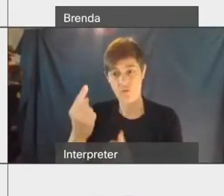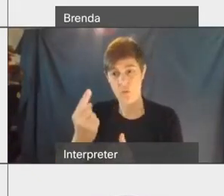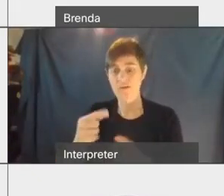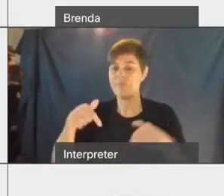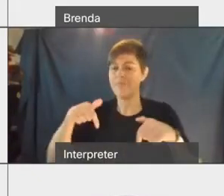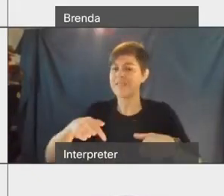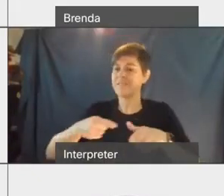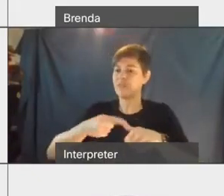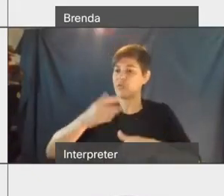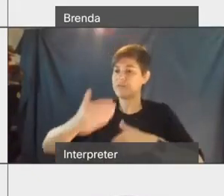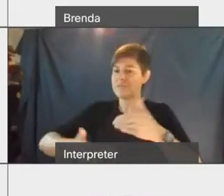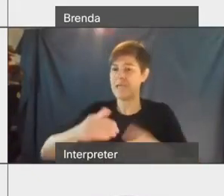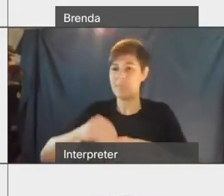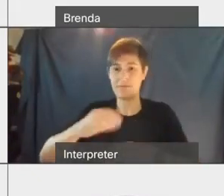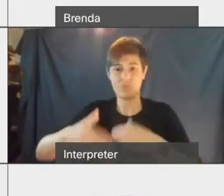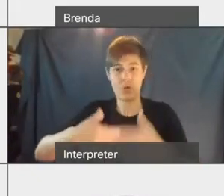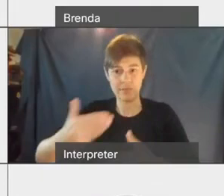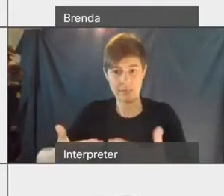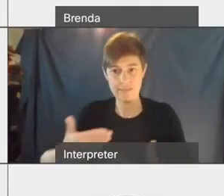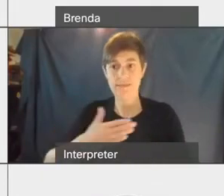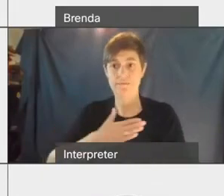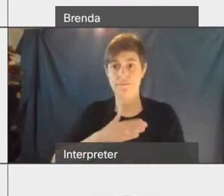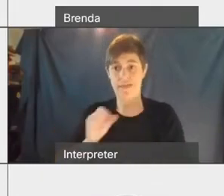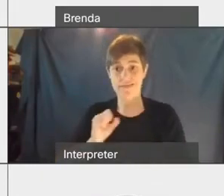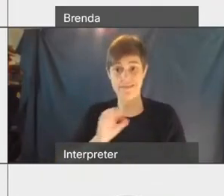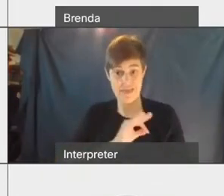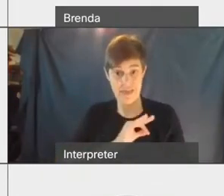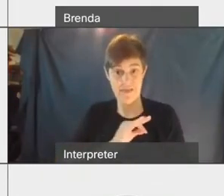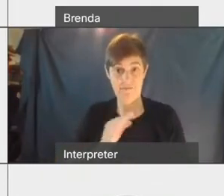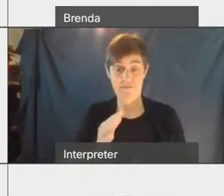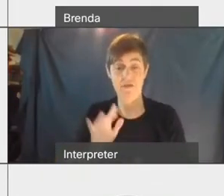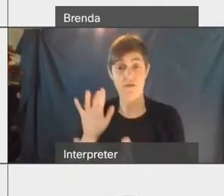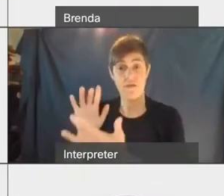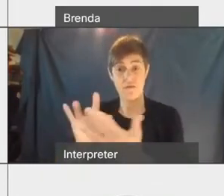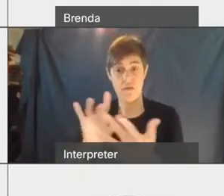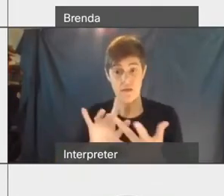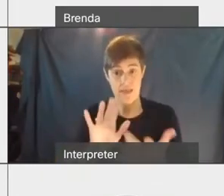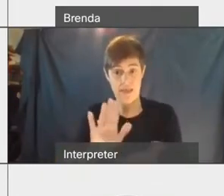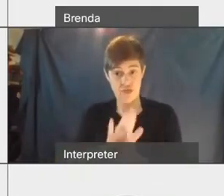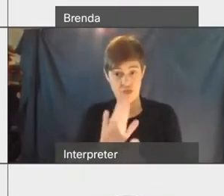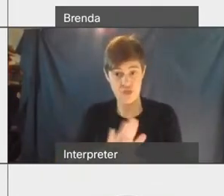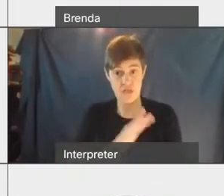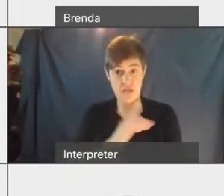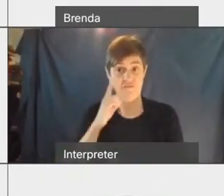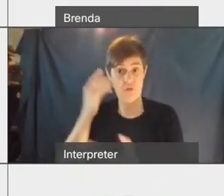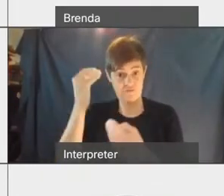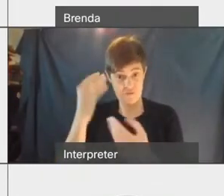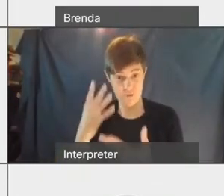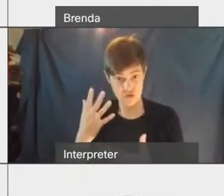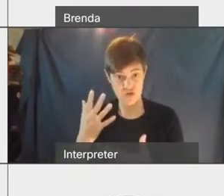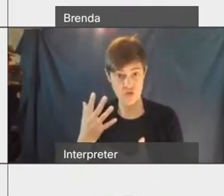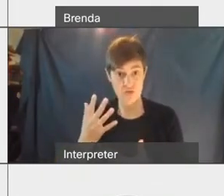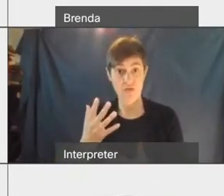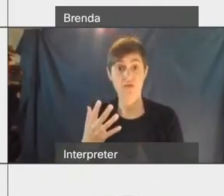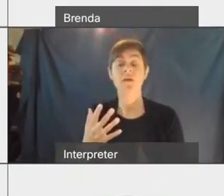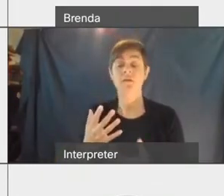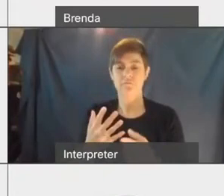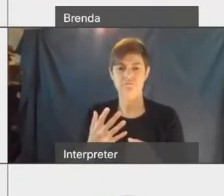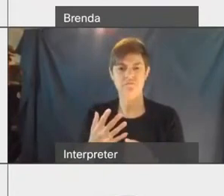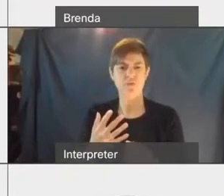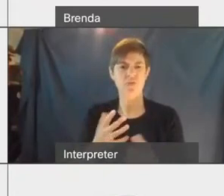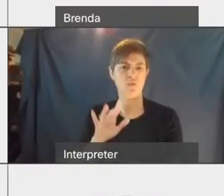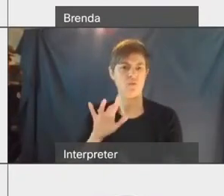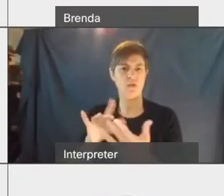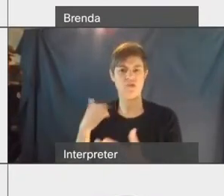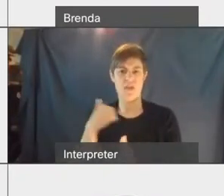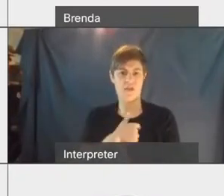step in this process. My staff has contact sheets for information for you to reach out. We don't want this